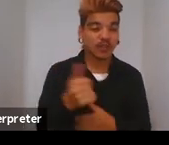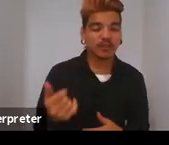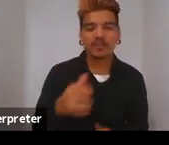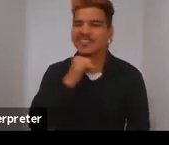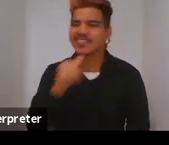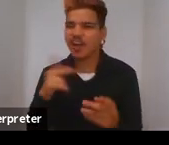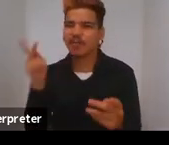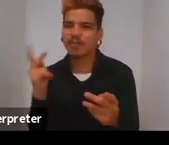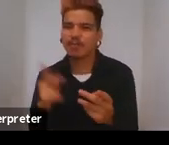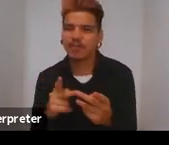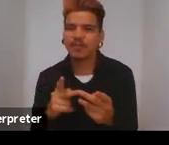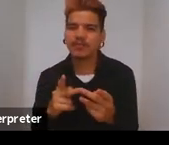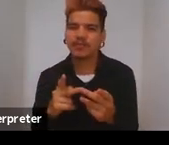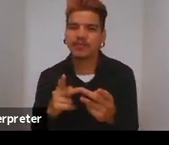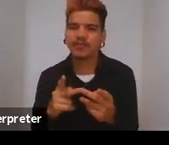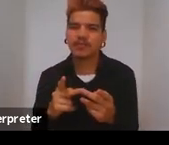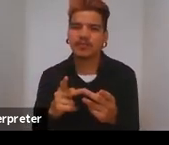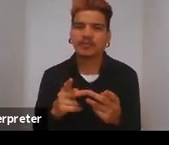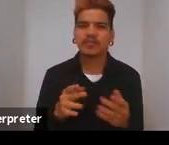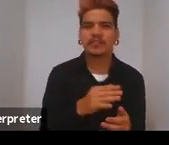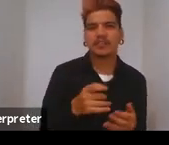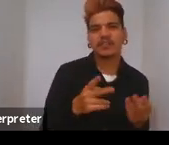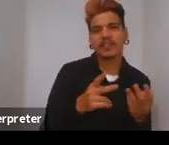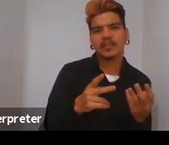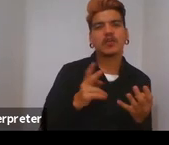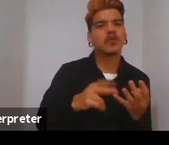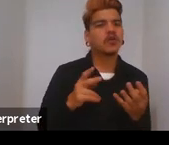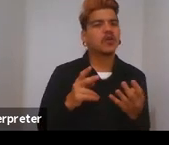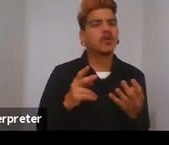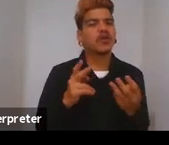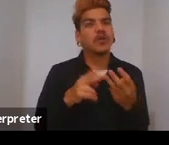perfect, they do really allow us to